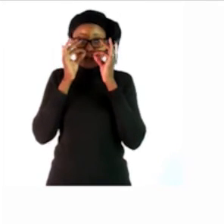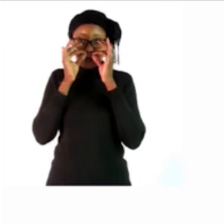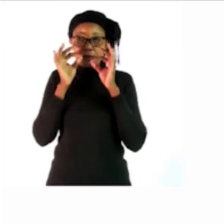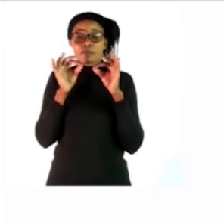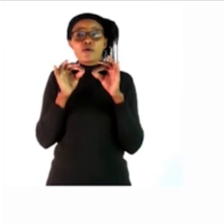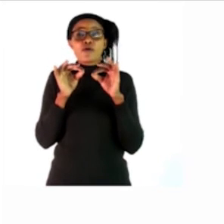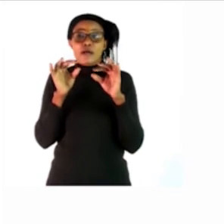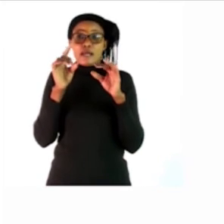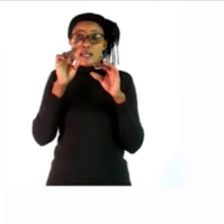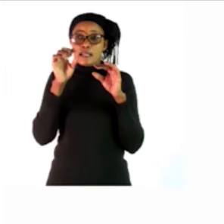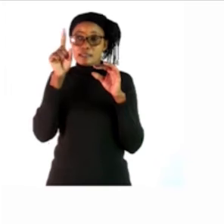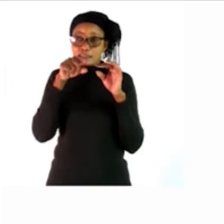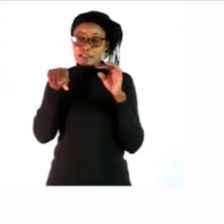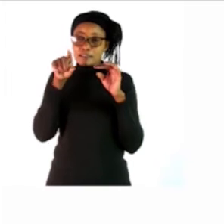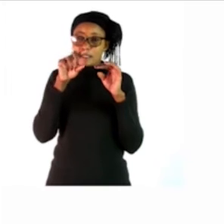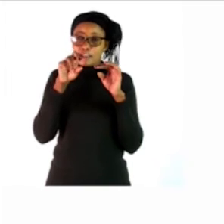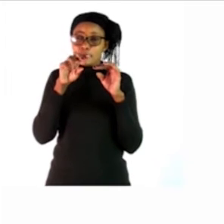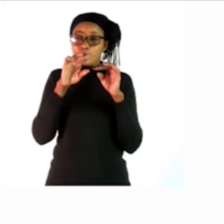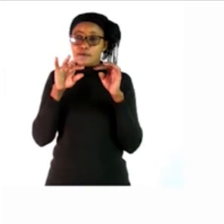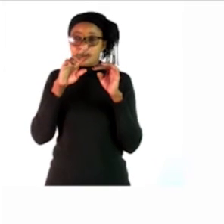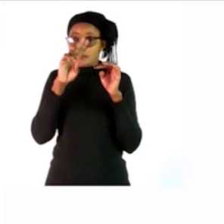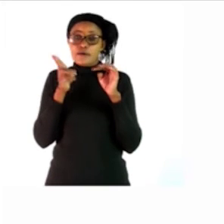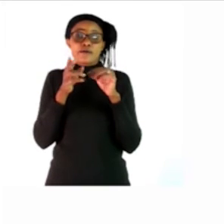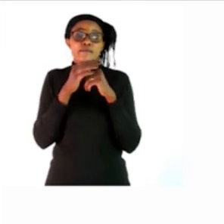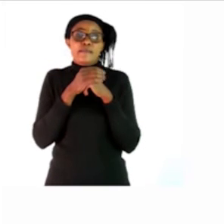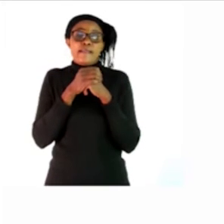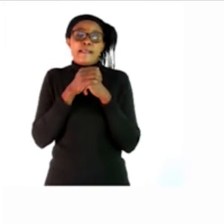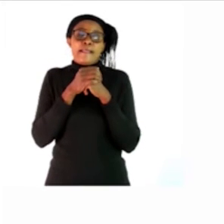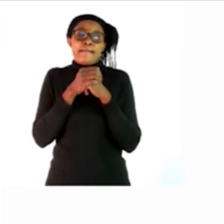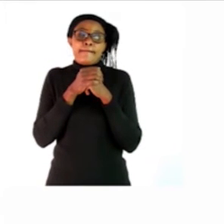circle the letter H.